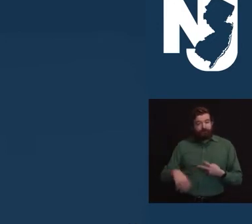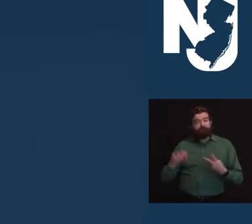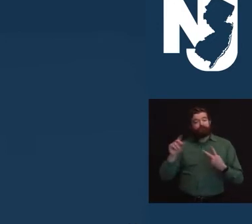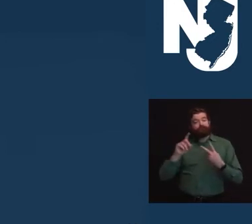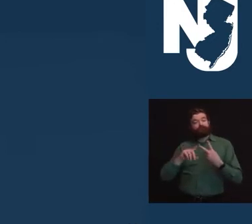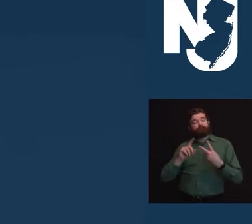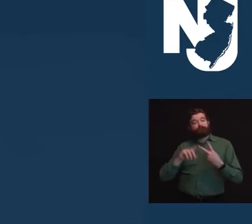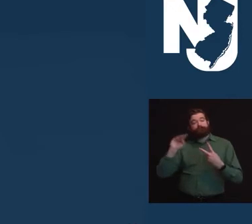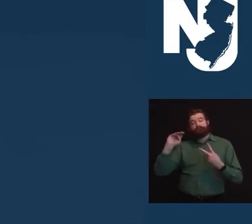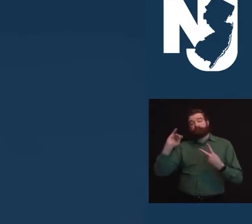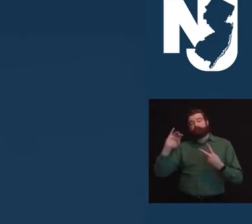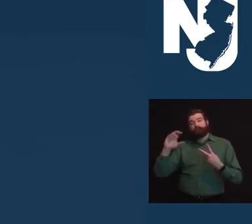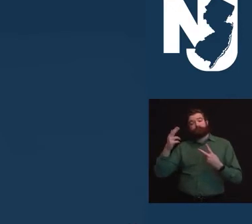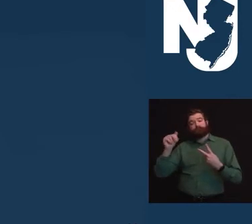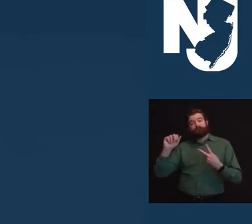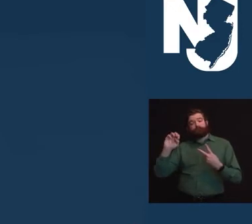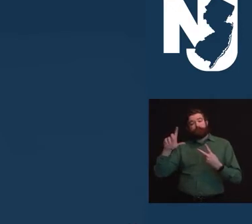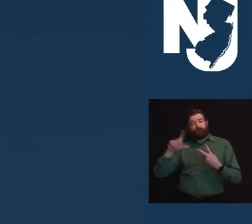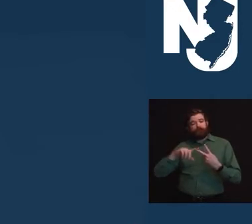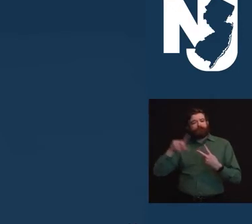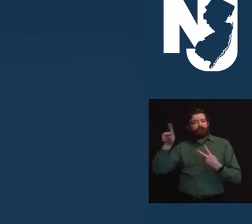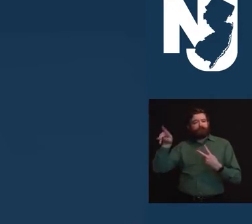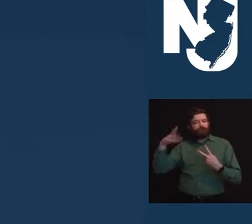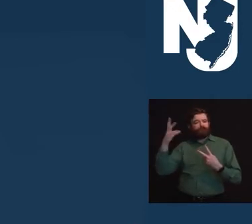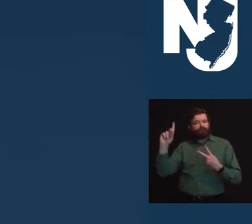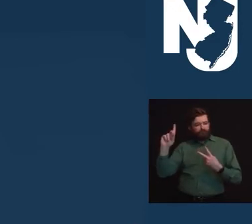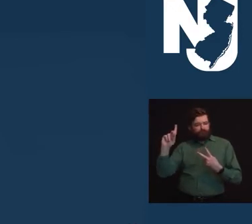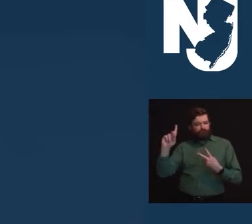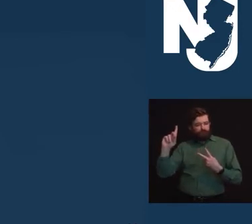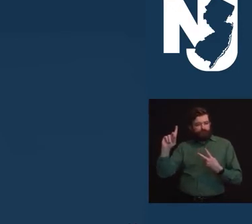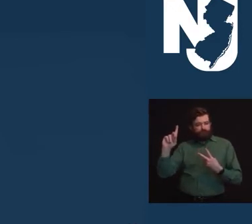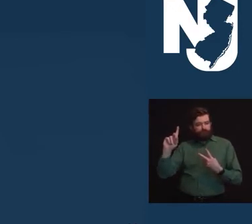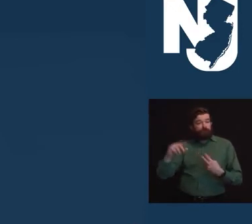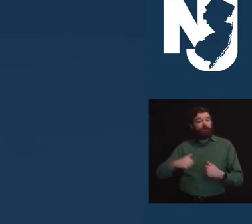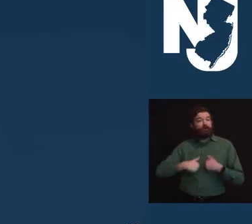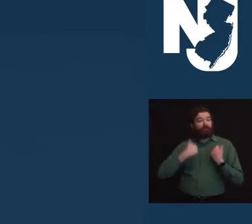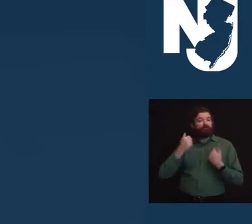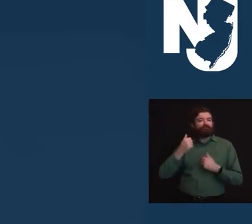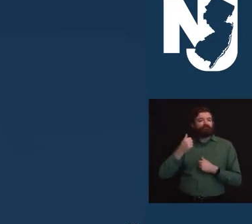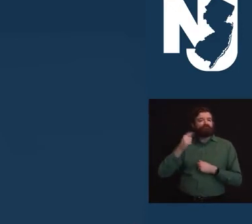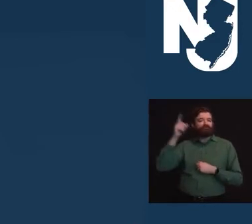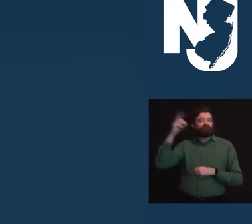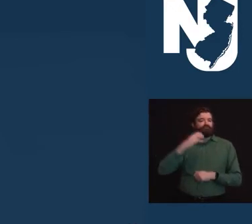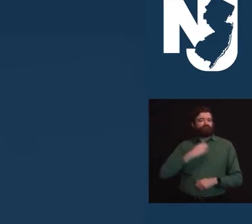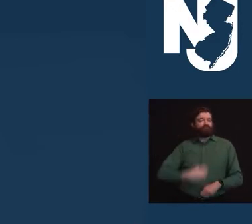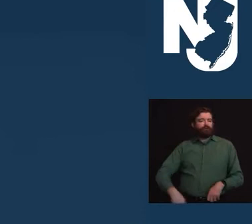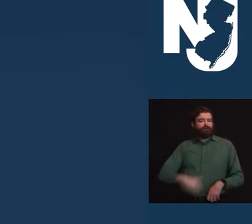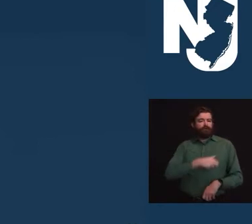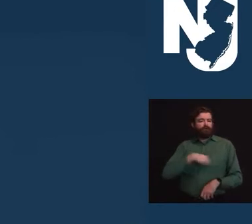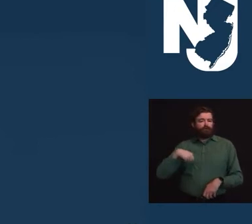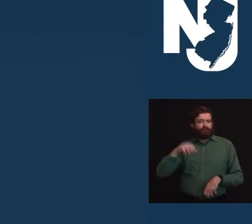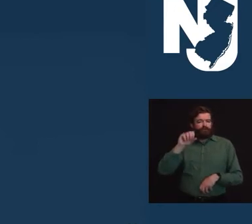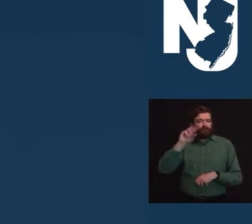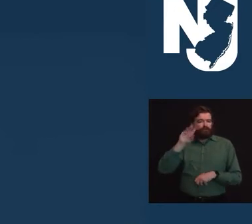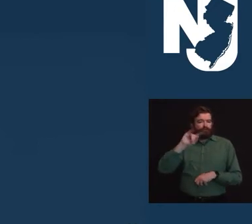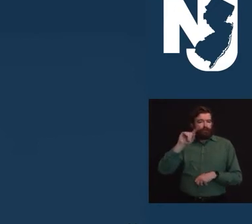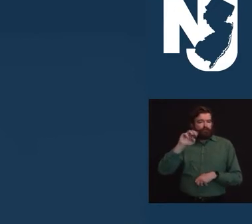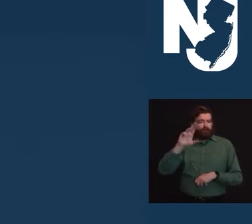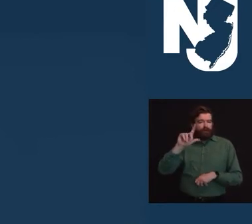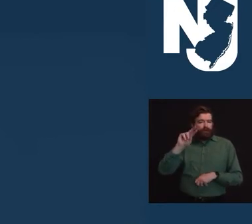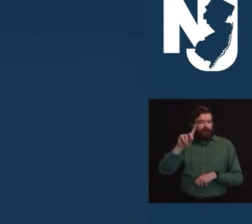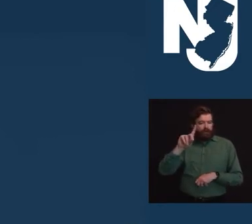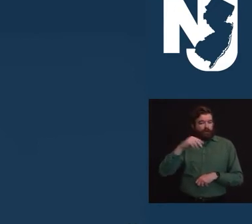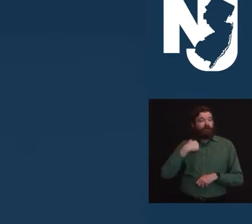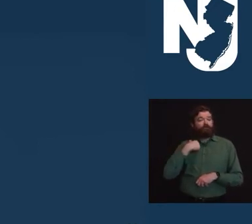I believe got a PhD and now lives in Lucerne, Switzerland. She also leaves behind her grandson, Elijah. She's